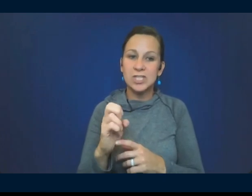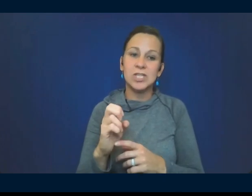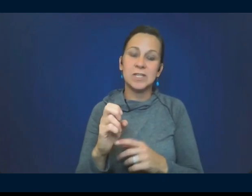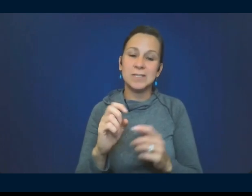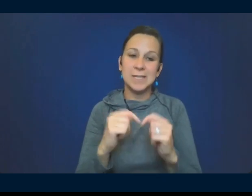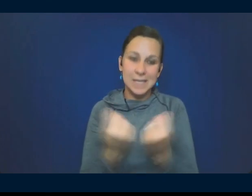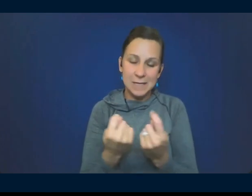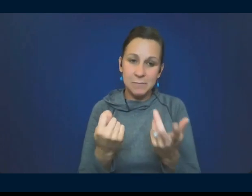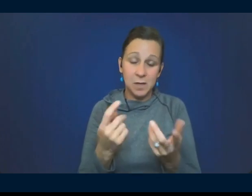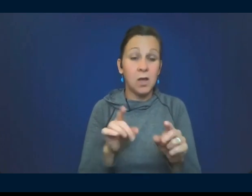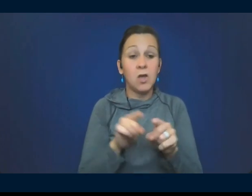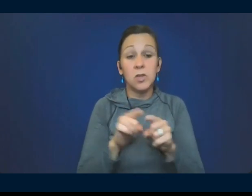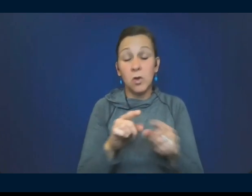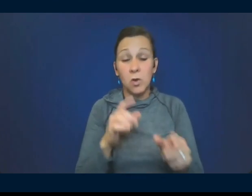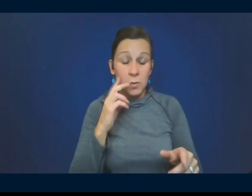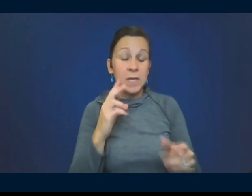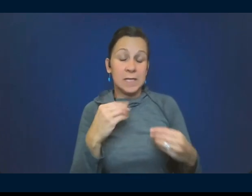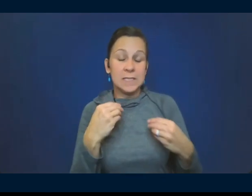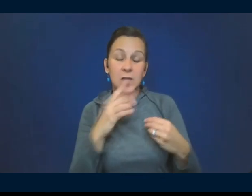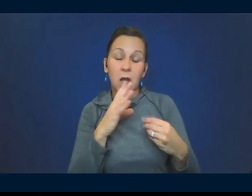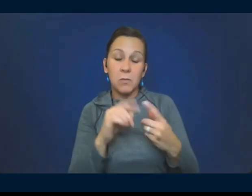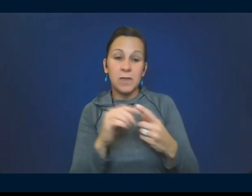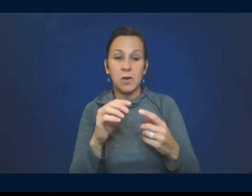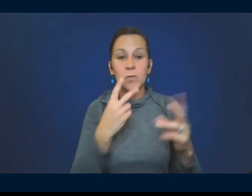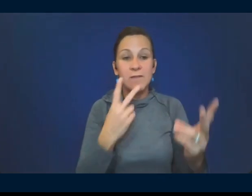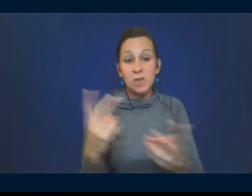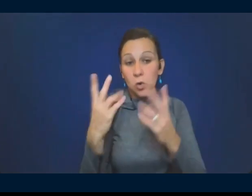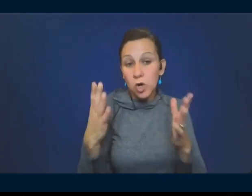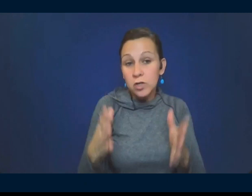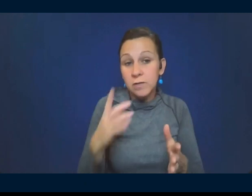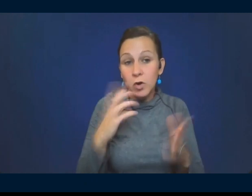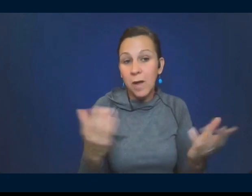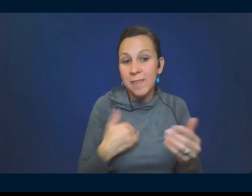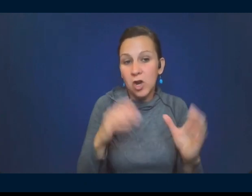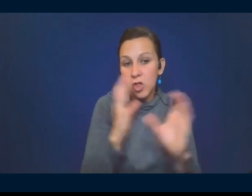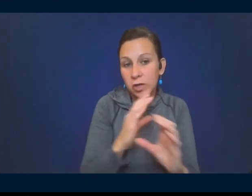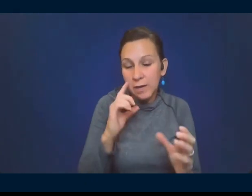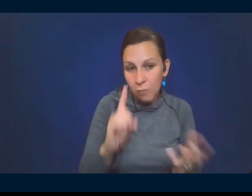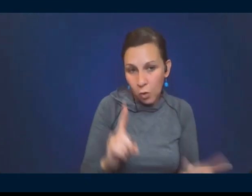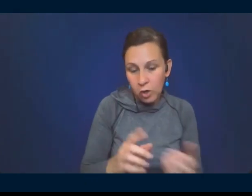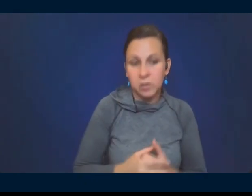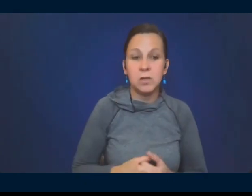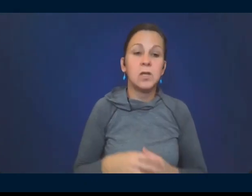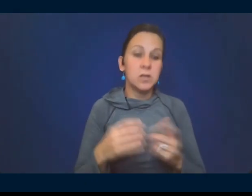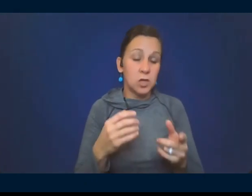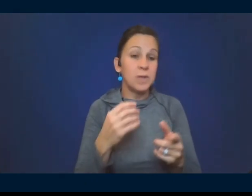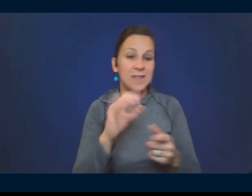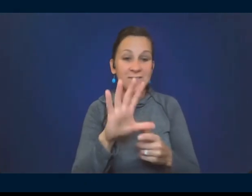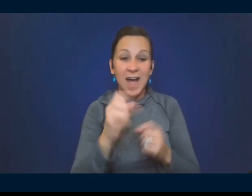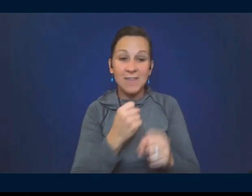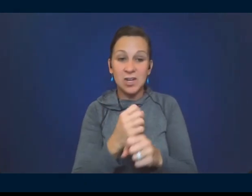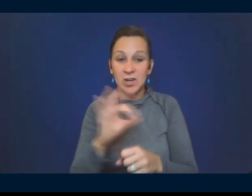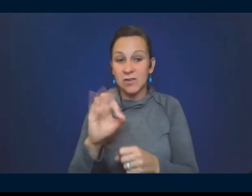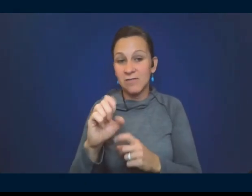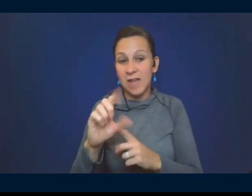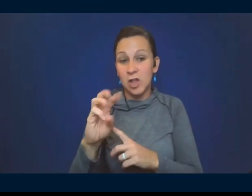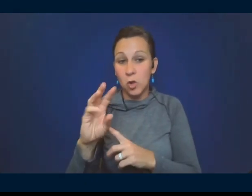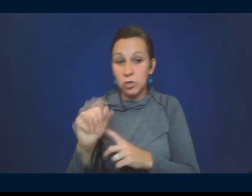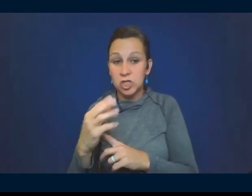and what the reviewers will be looking for your application. So GRFP is a 5-year fellowship. 3 of those years are funded.